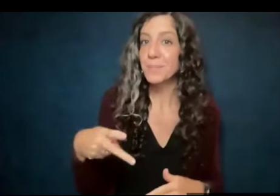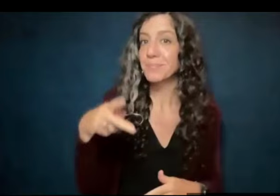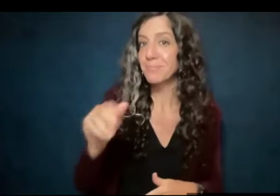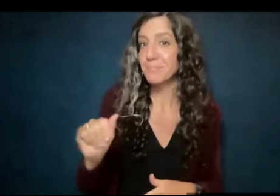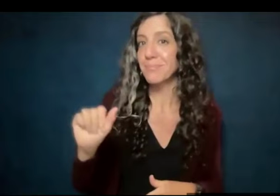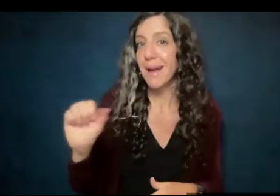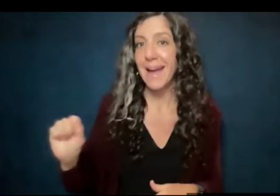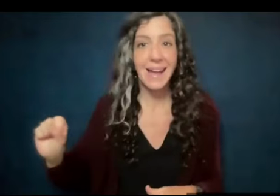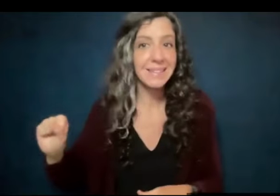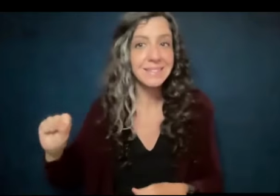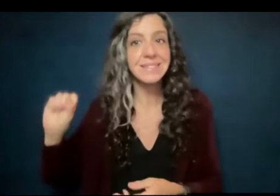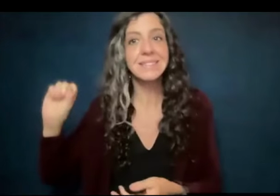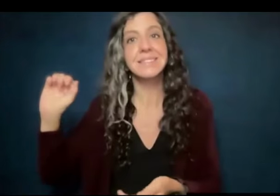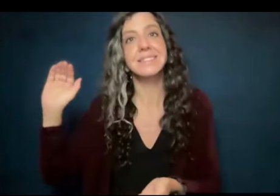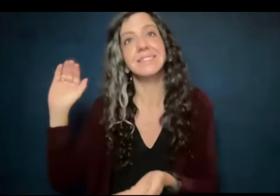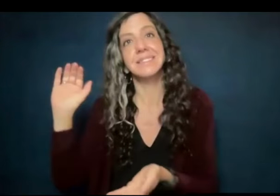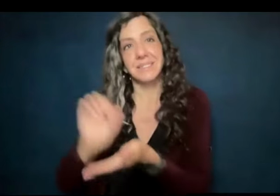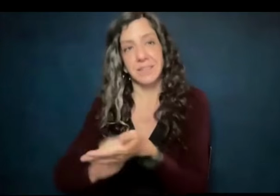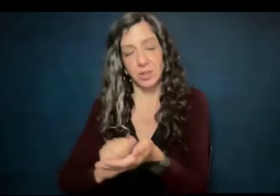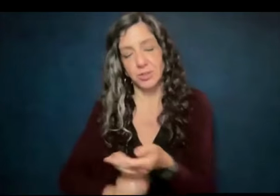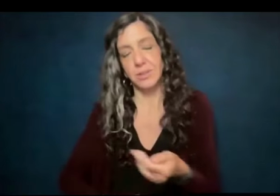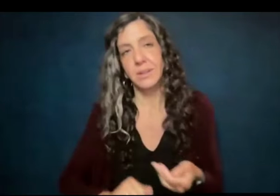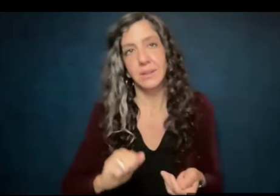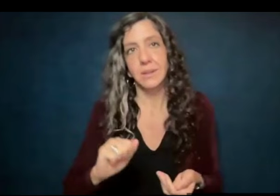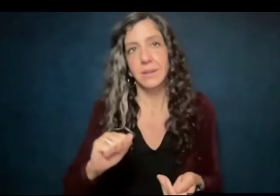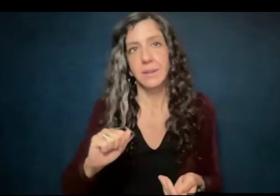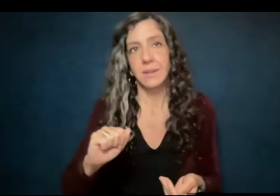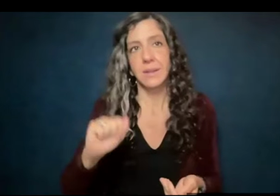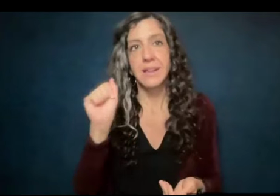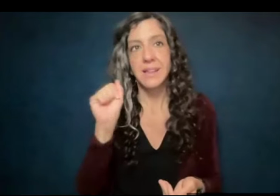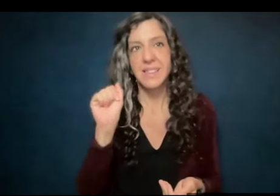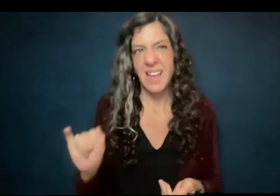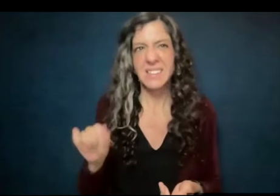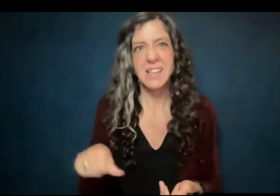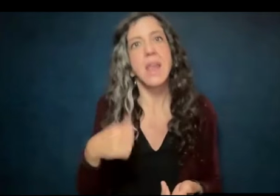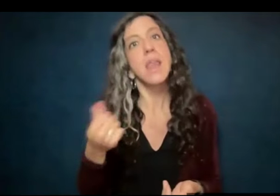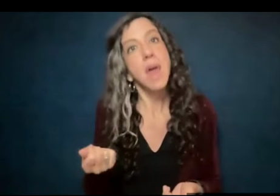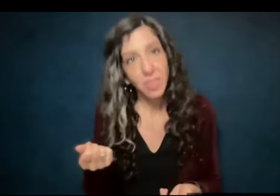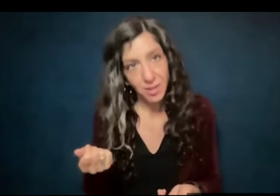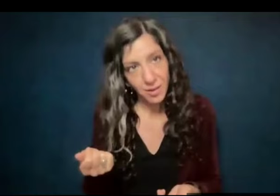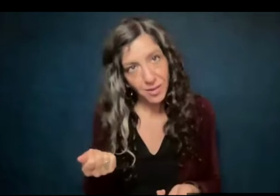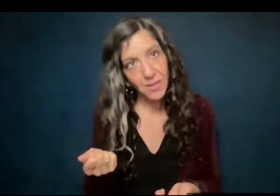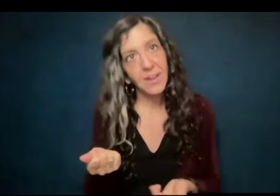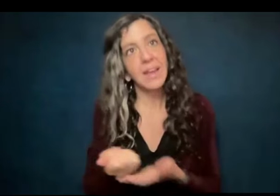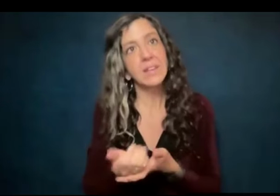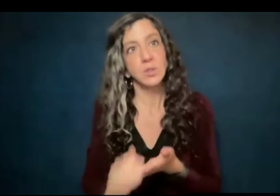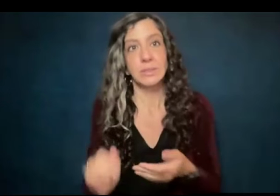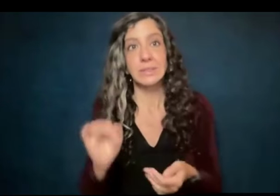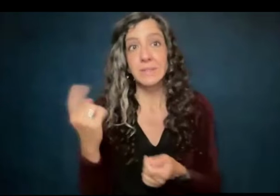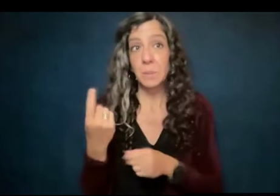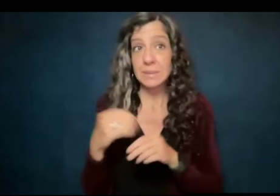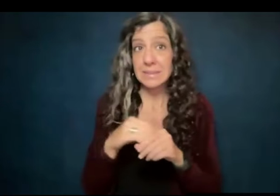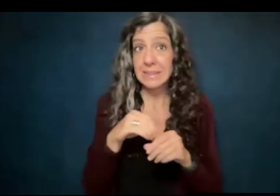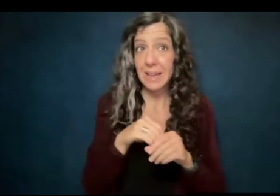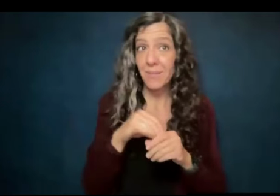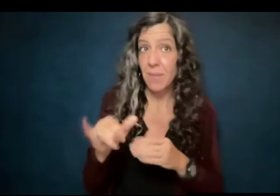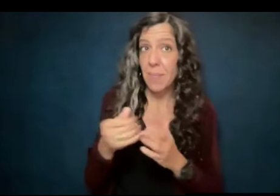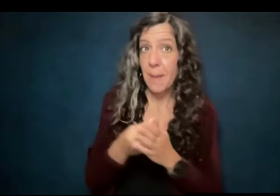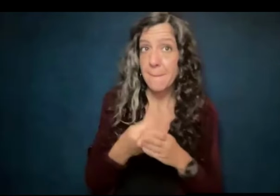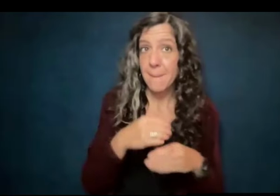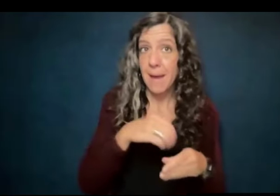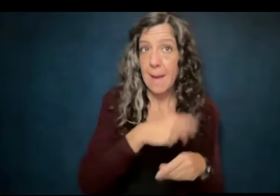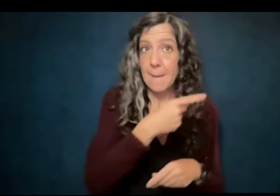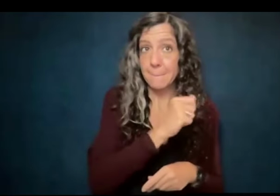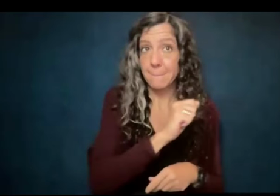another exclusion. If someone is saving money in their PASS plan, that amount of money is not included as part